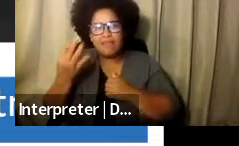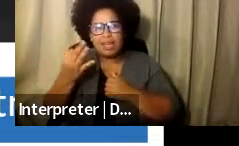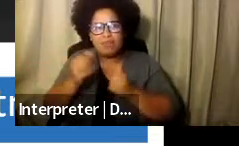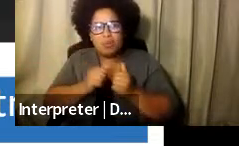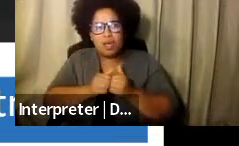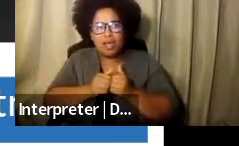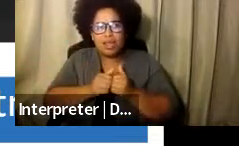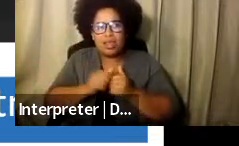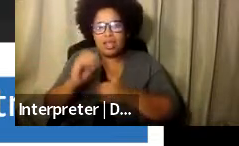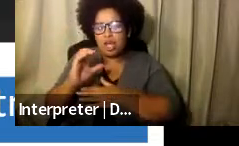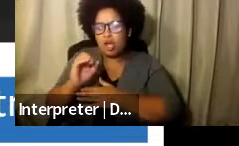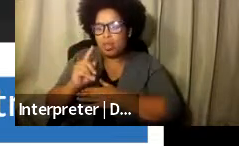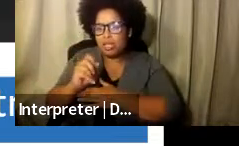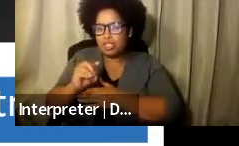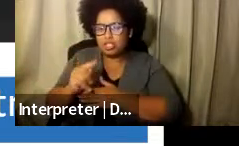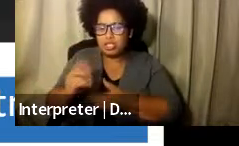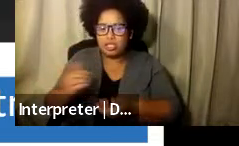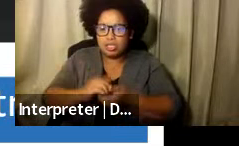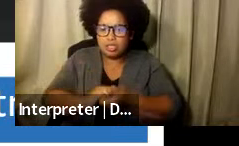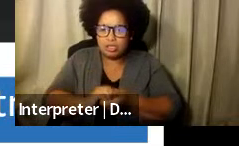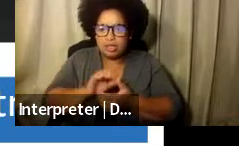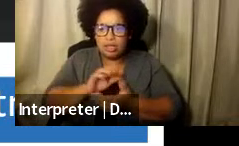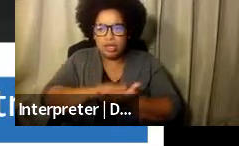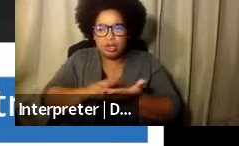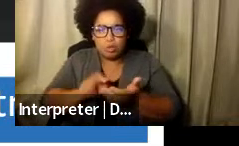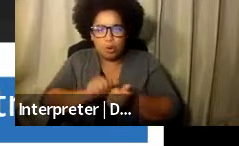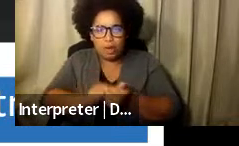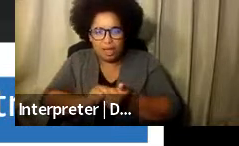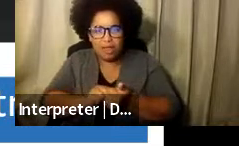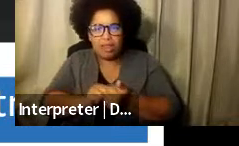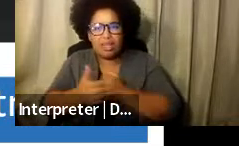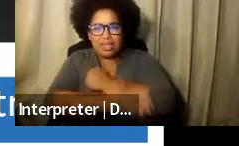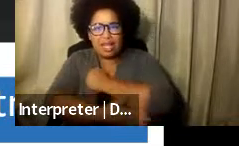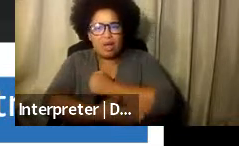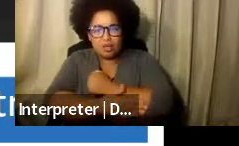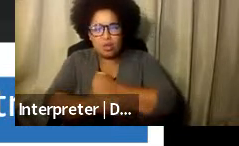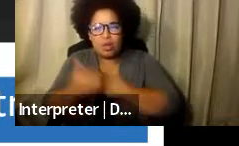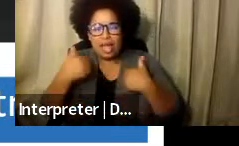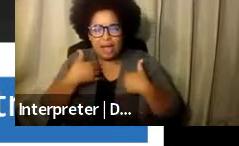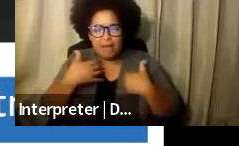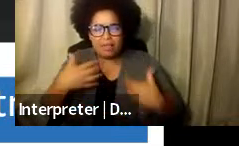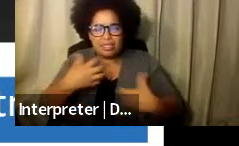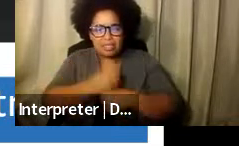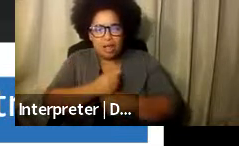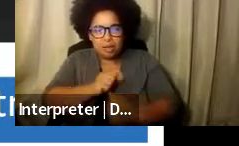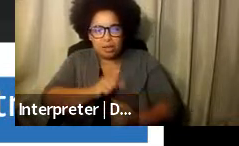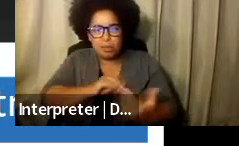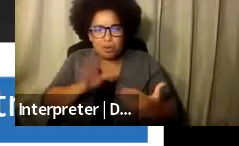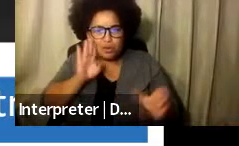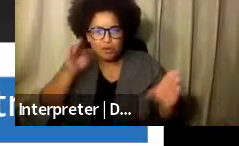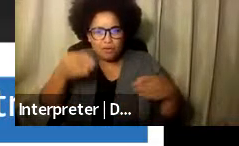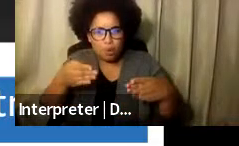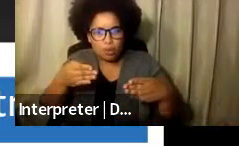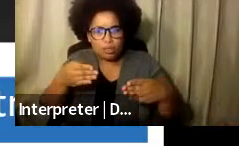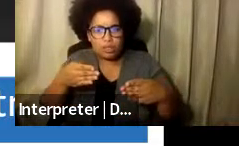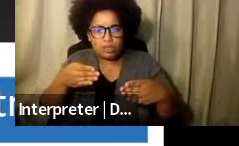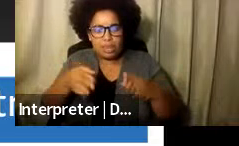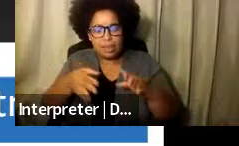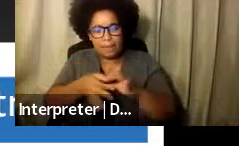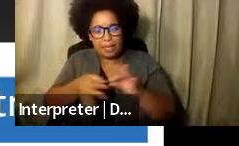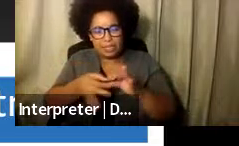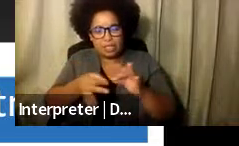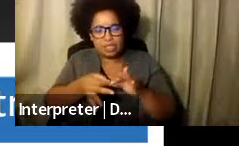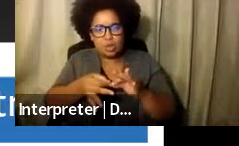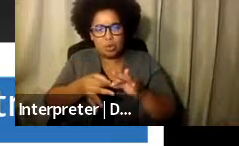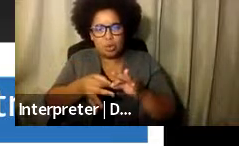with the coalitions that are on contract with the county, like, is there some consolidated way to really focus the messaging so